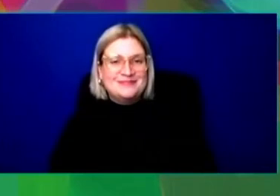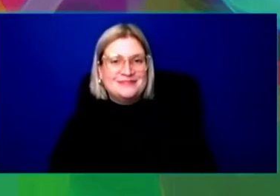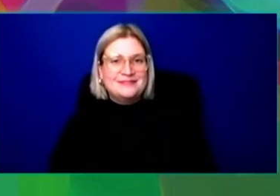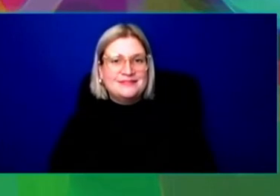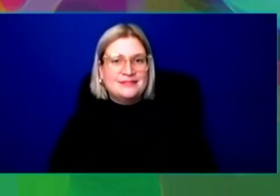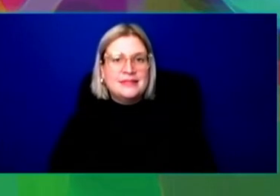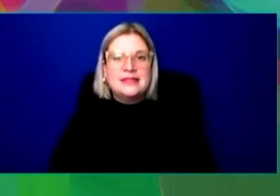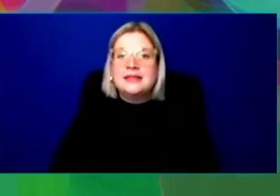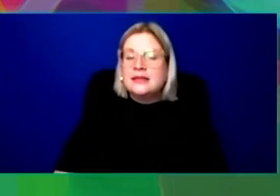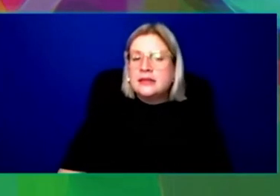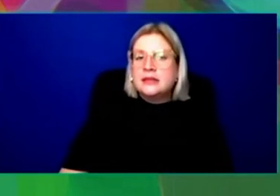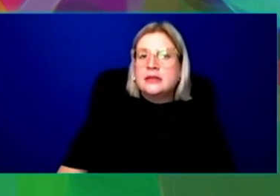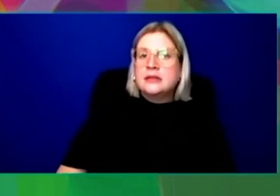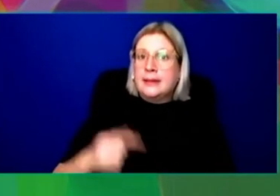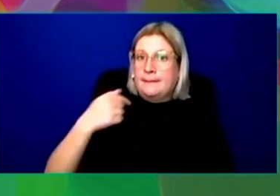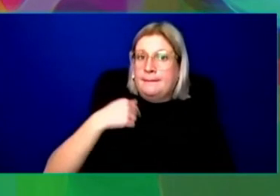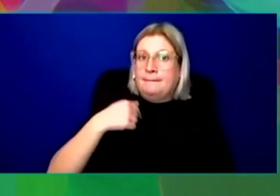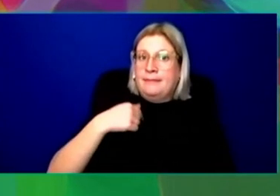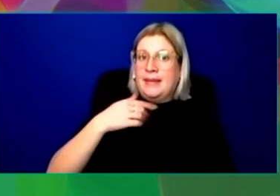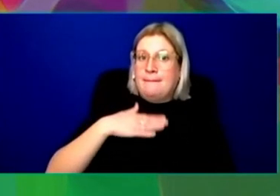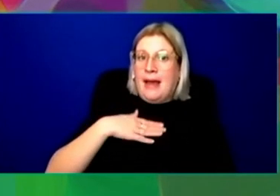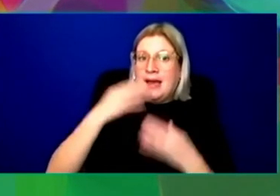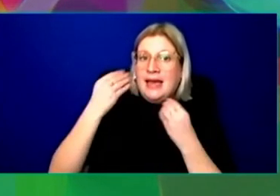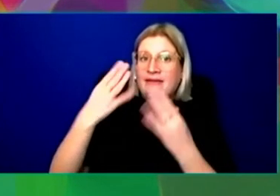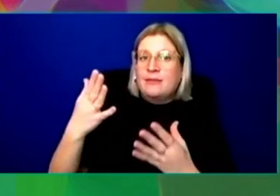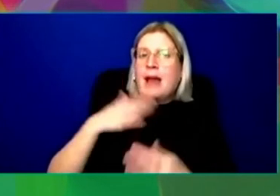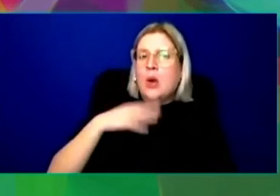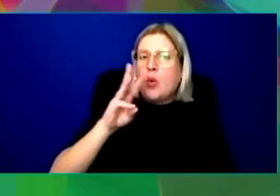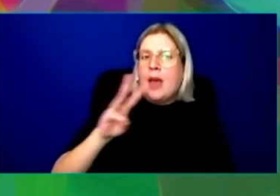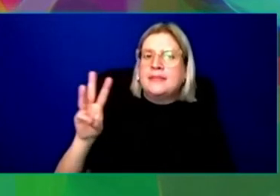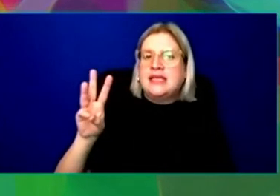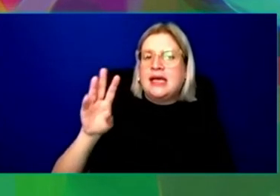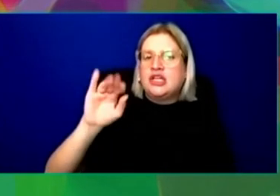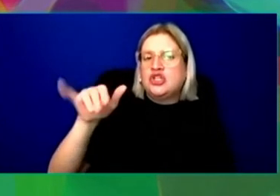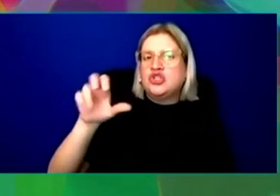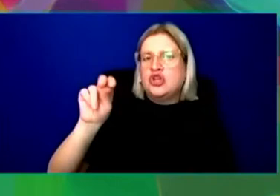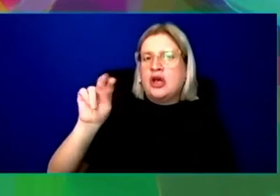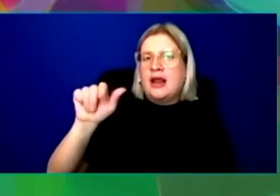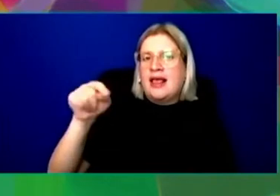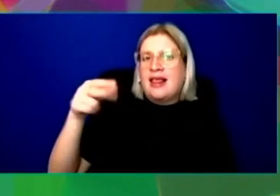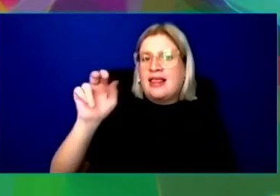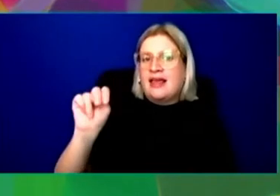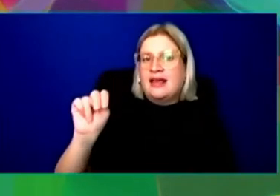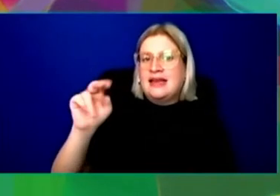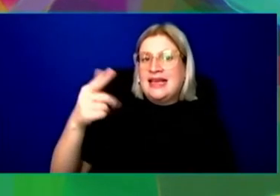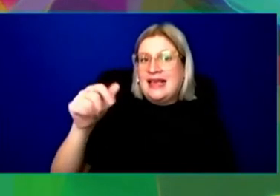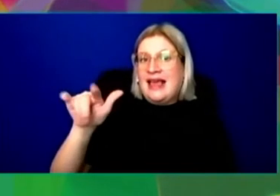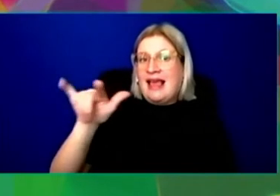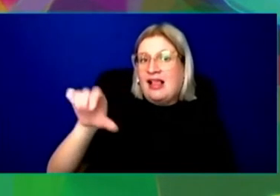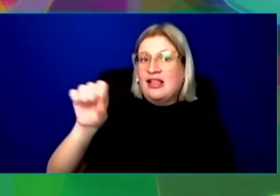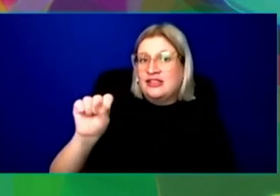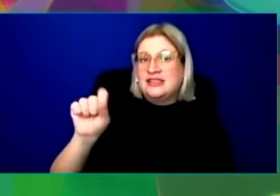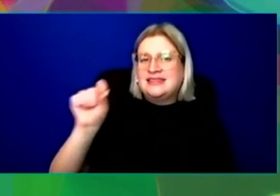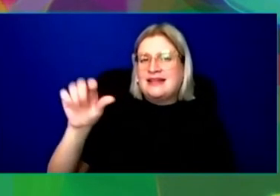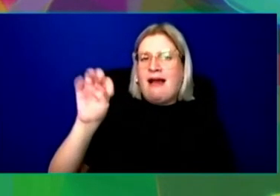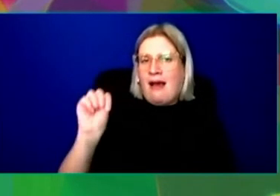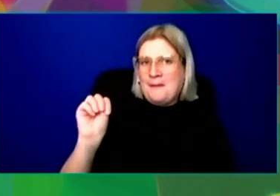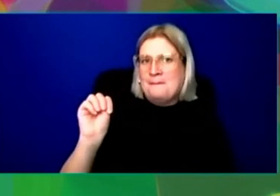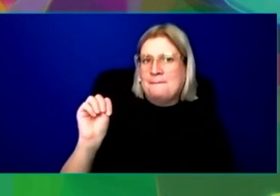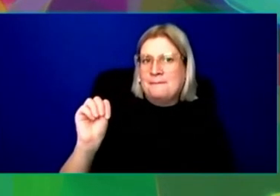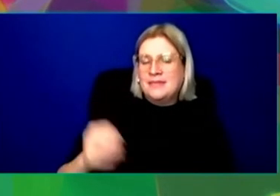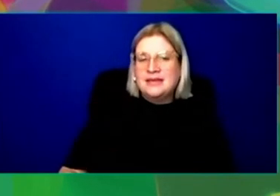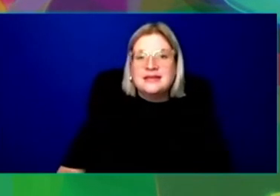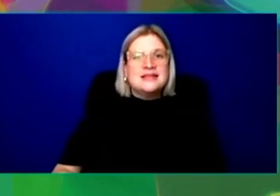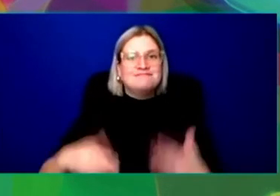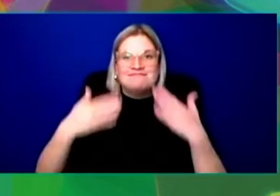Great, and you can find all of my information at my website, jonathangayles.com. Beautiful. Well, thank you, Jonathan. Thank you,